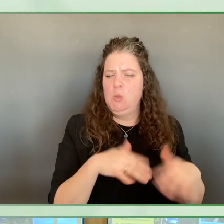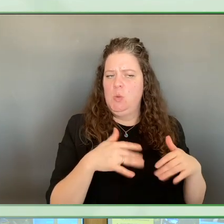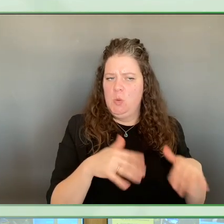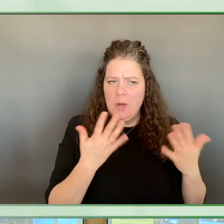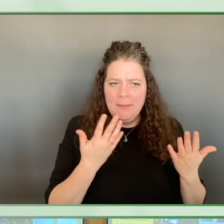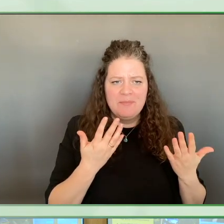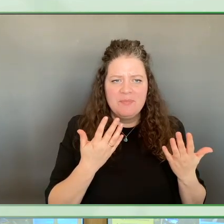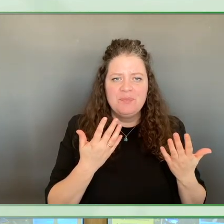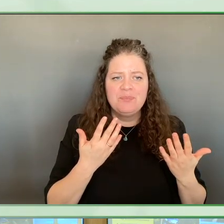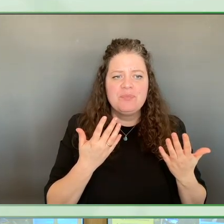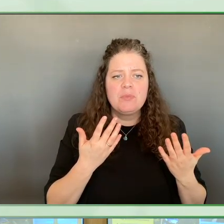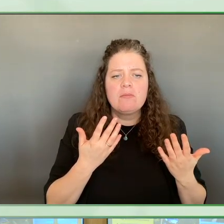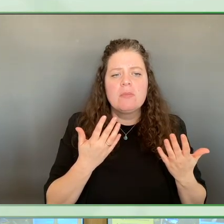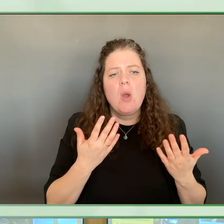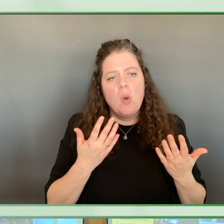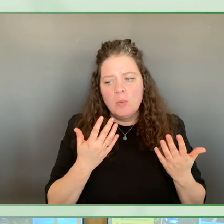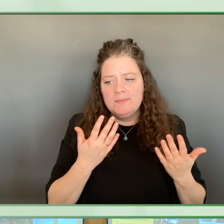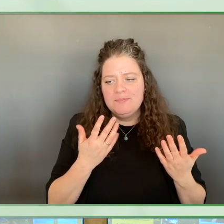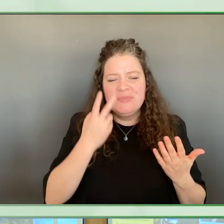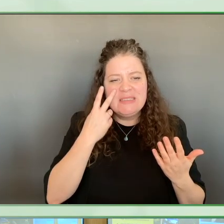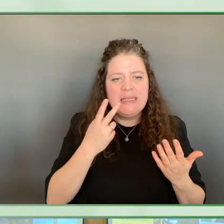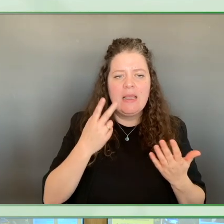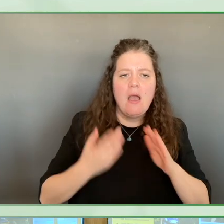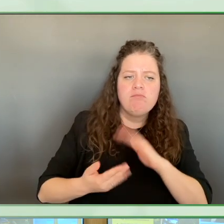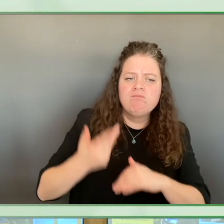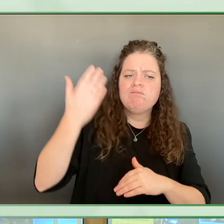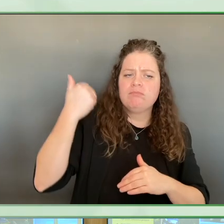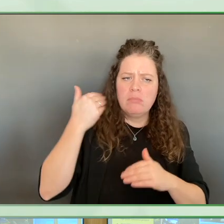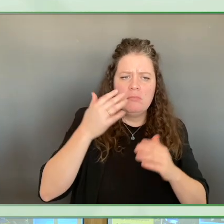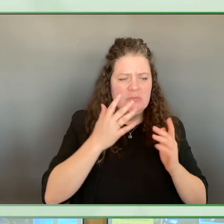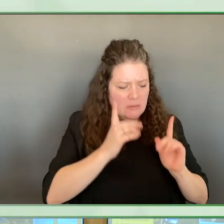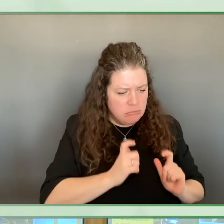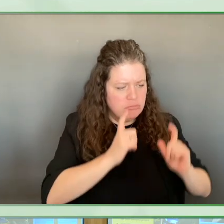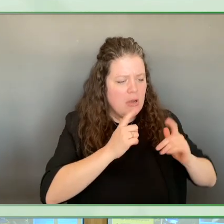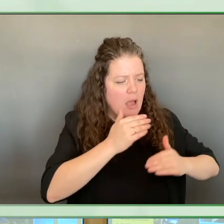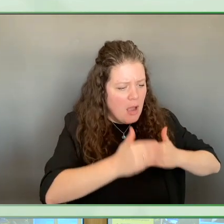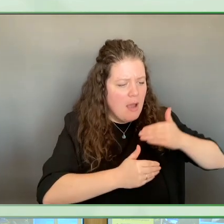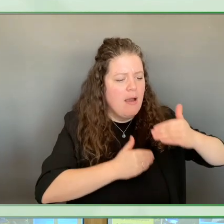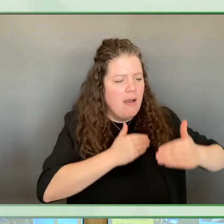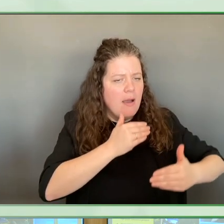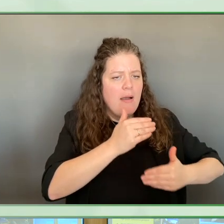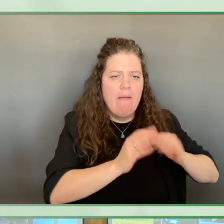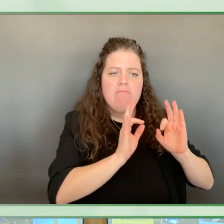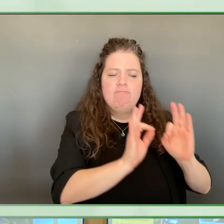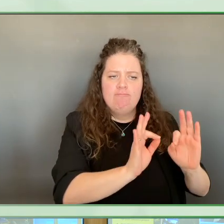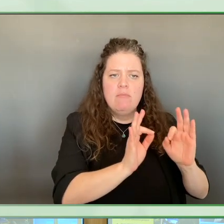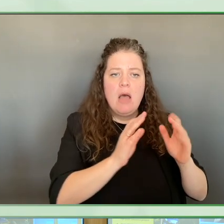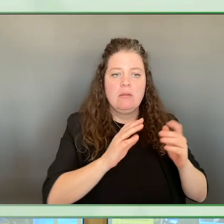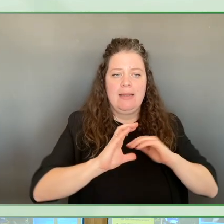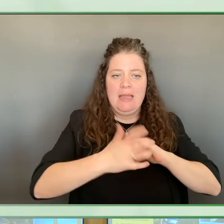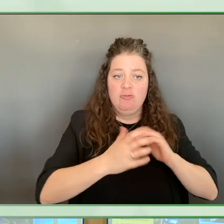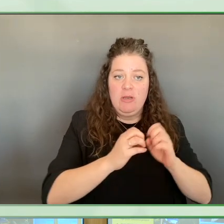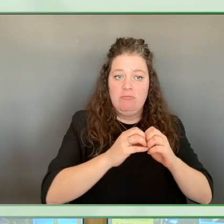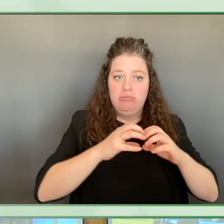certain extent, in the early years it works, but as they grow and they want to scale across the country or across neighboring countries,